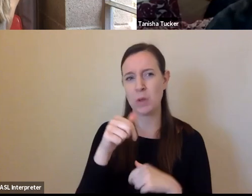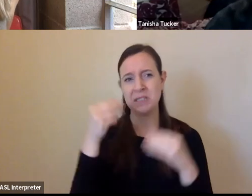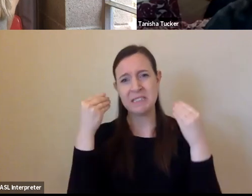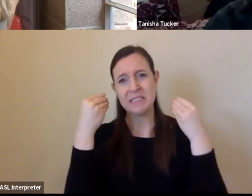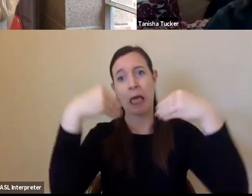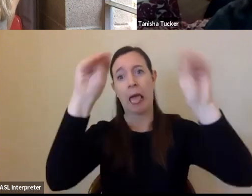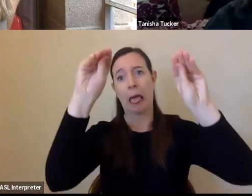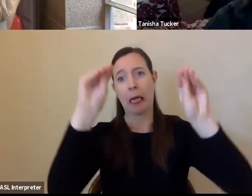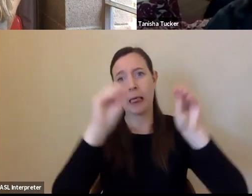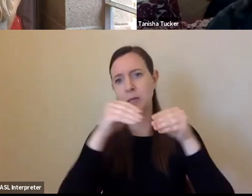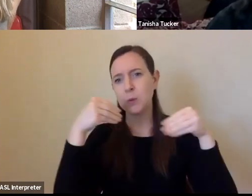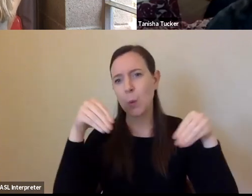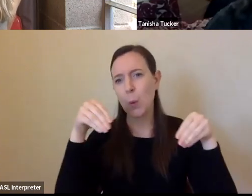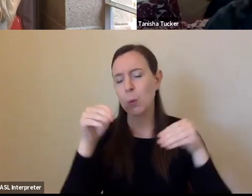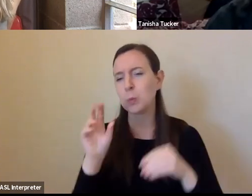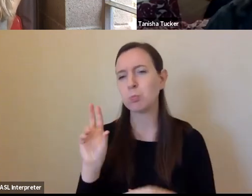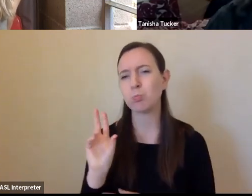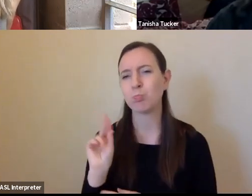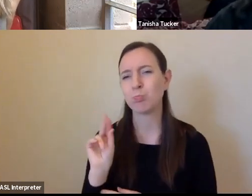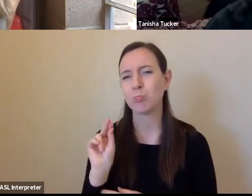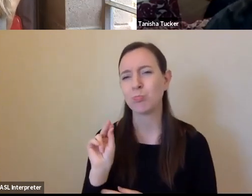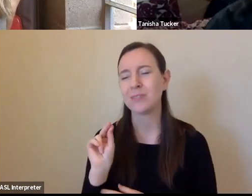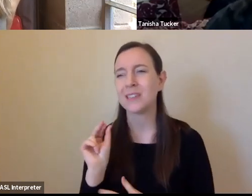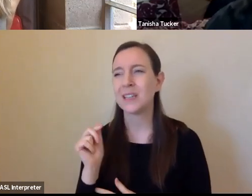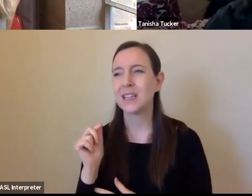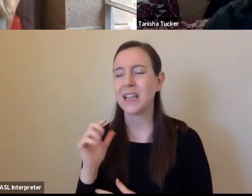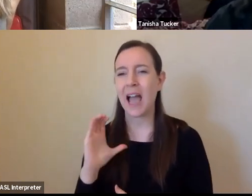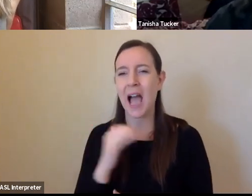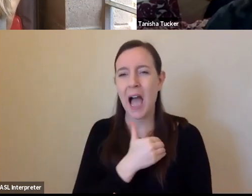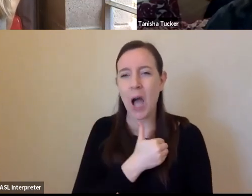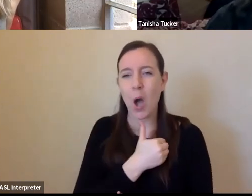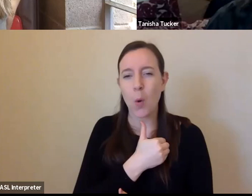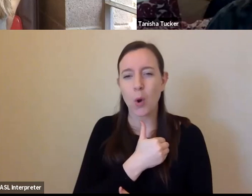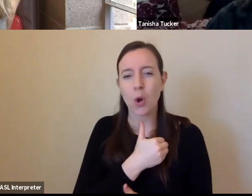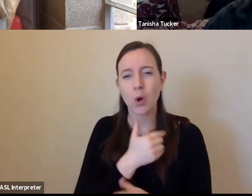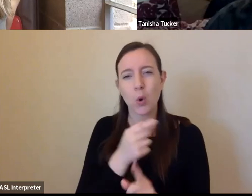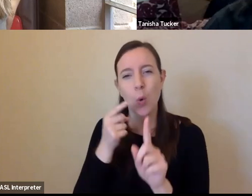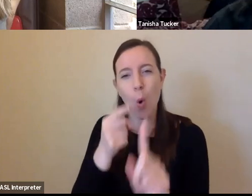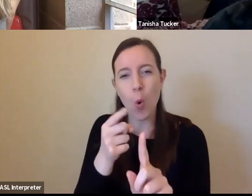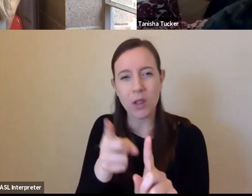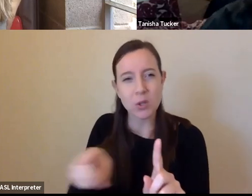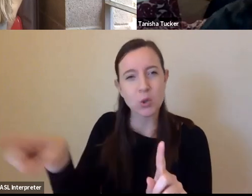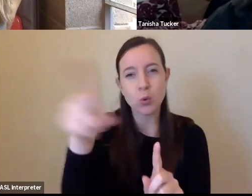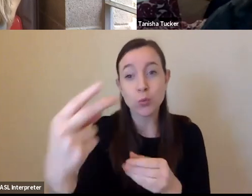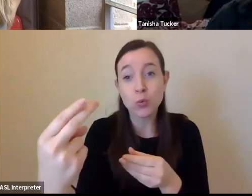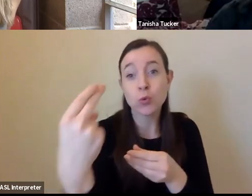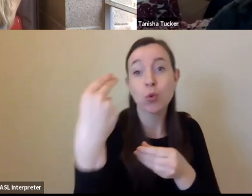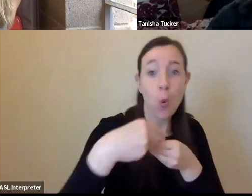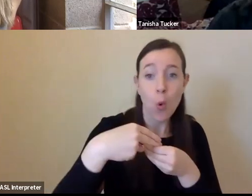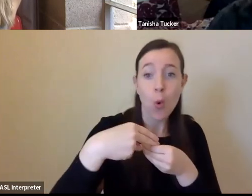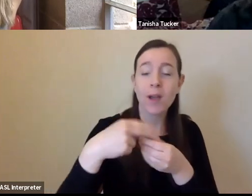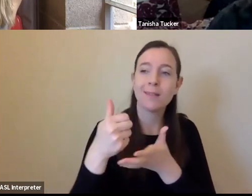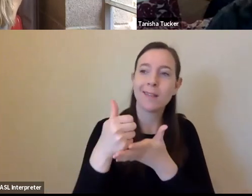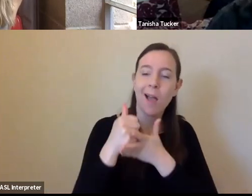It's more about getting out there and harvesting with us. I know Sometimes Toka will